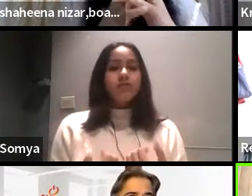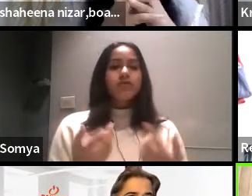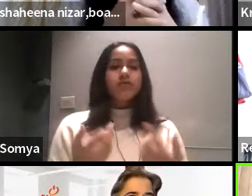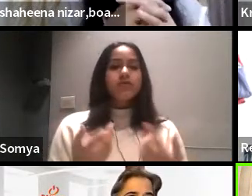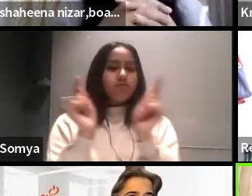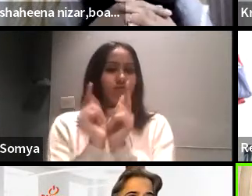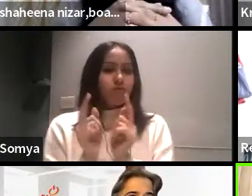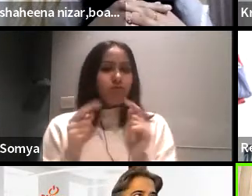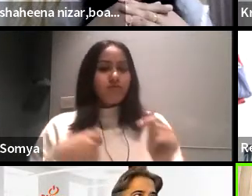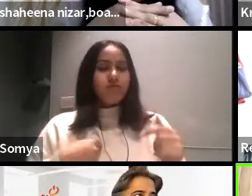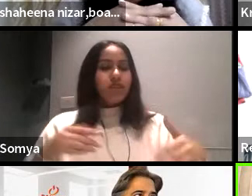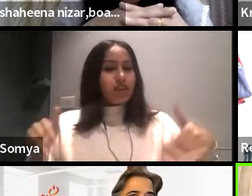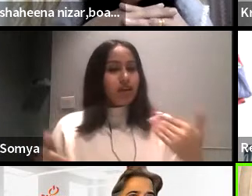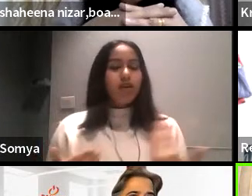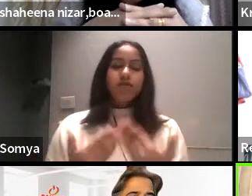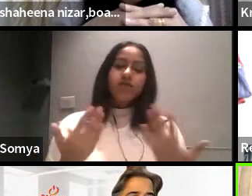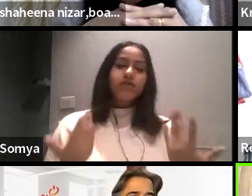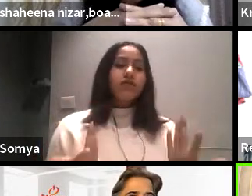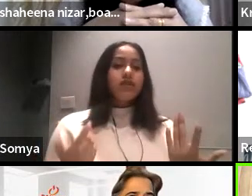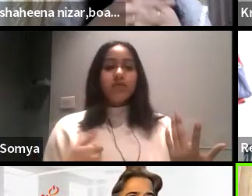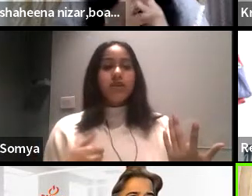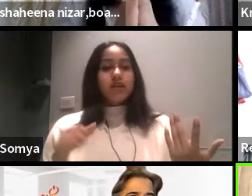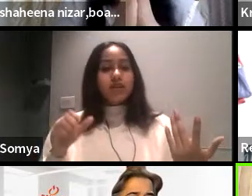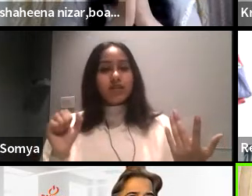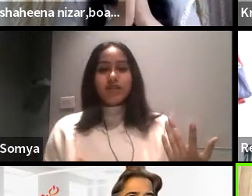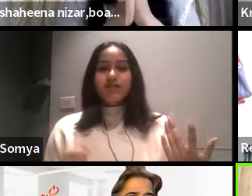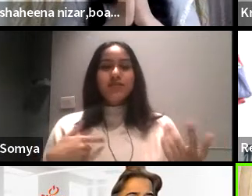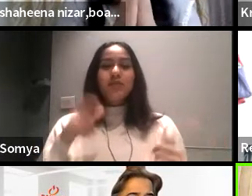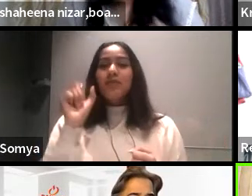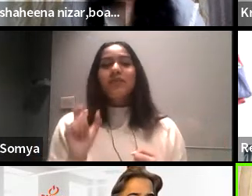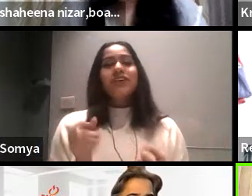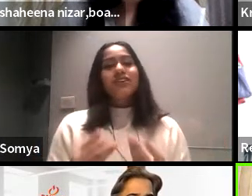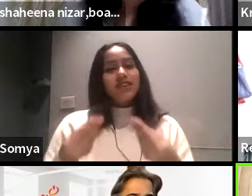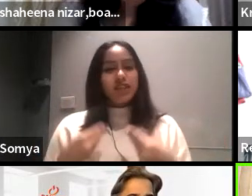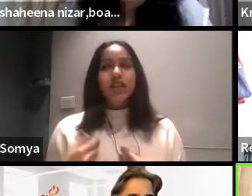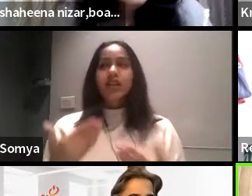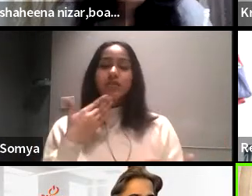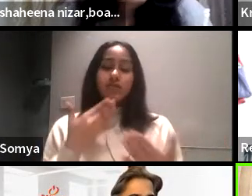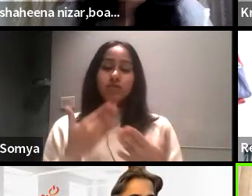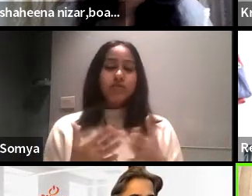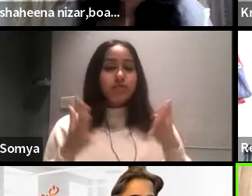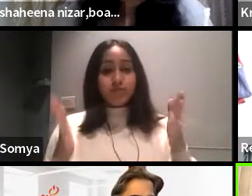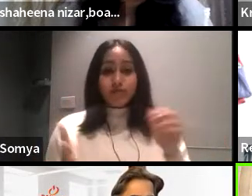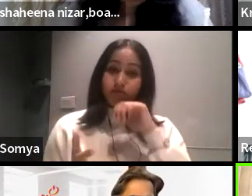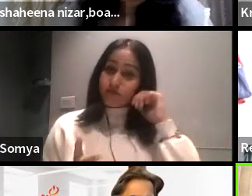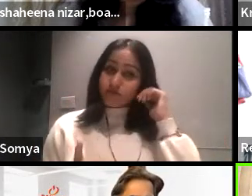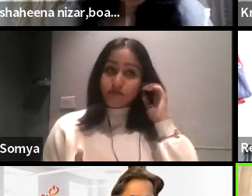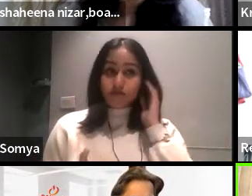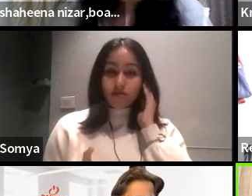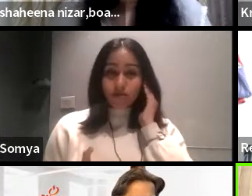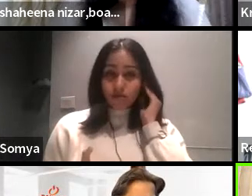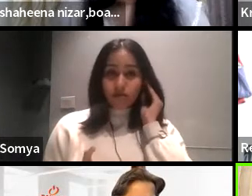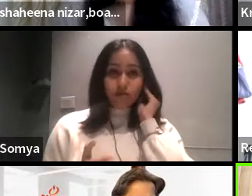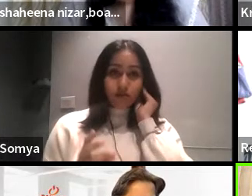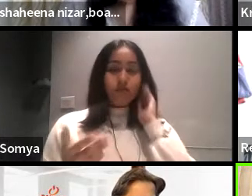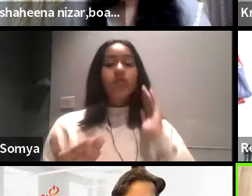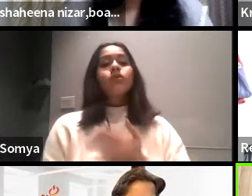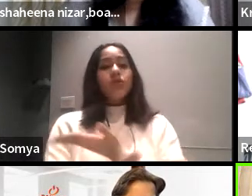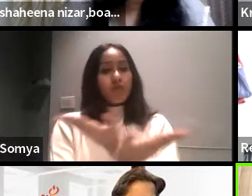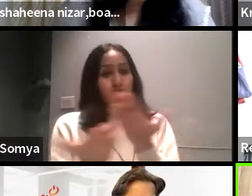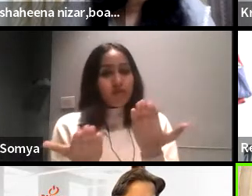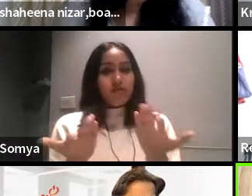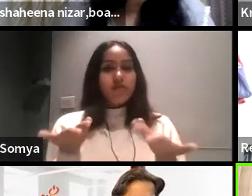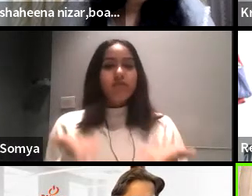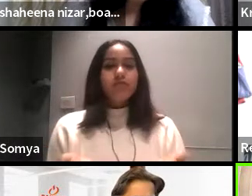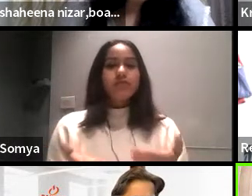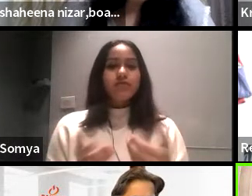a generous introduction of me. I'm not worth those words. Thank you so much. And I welcome all my